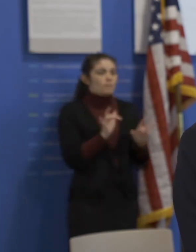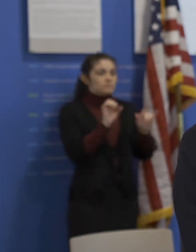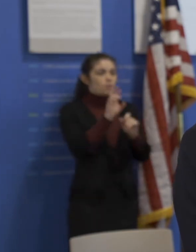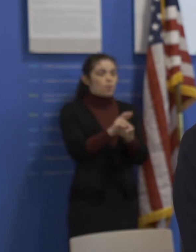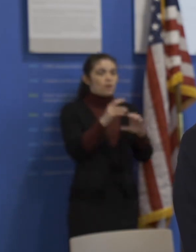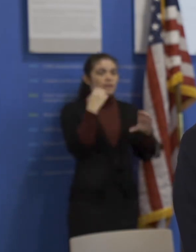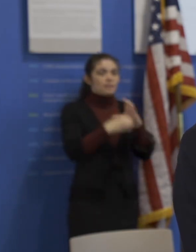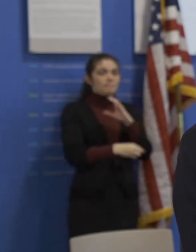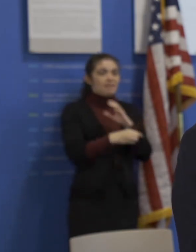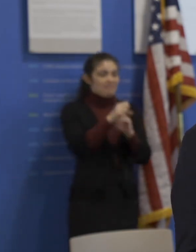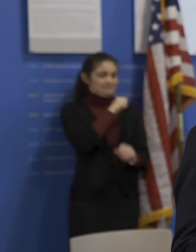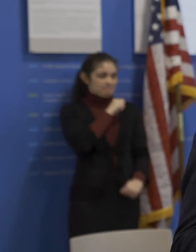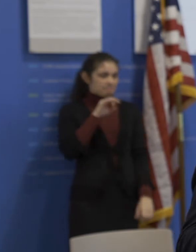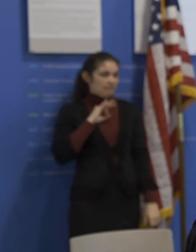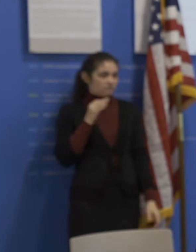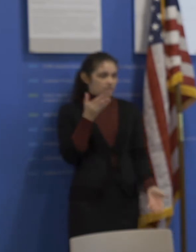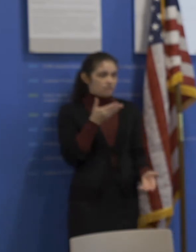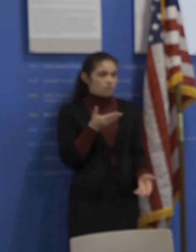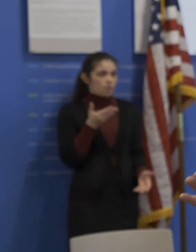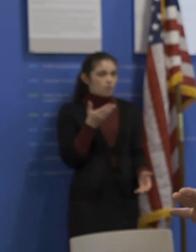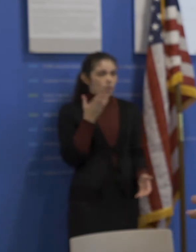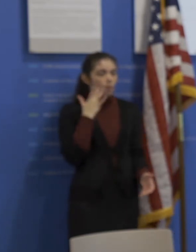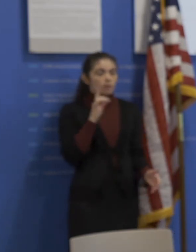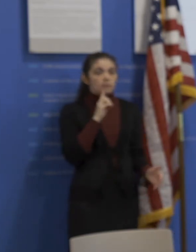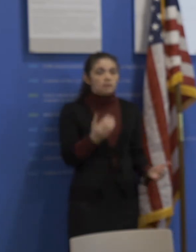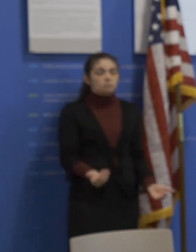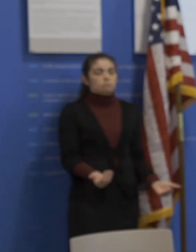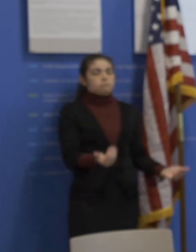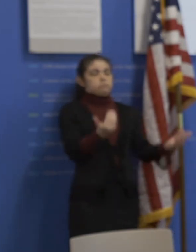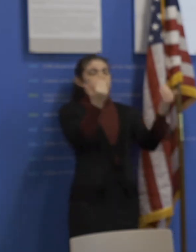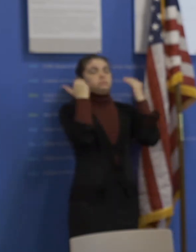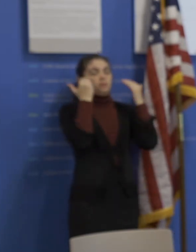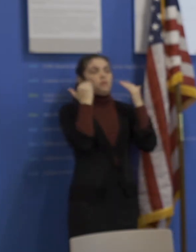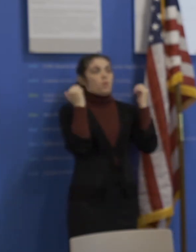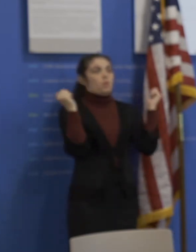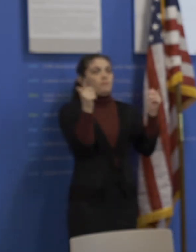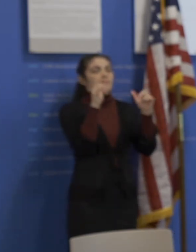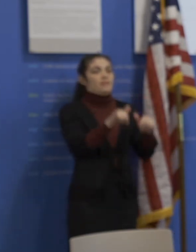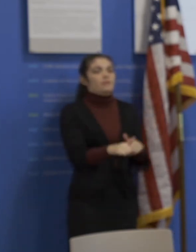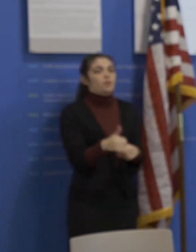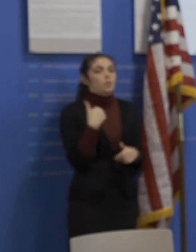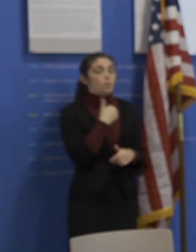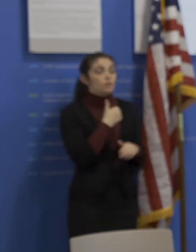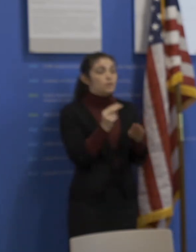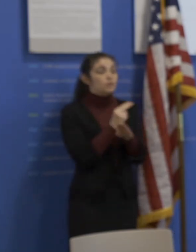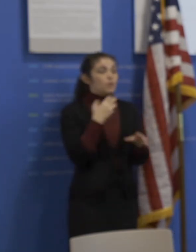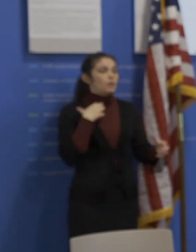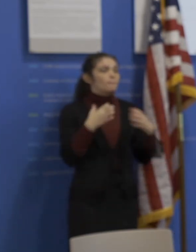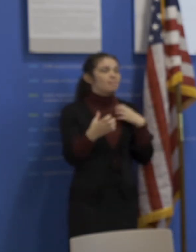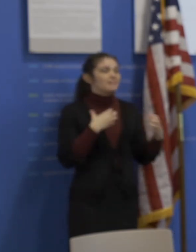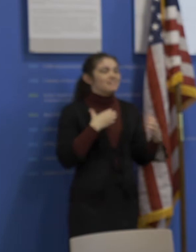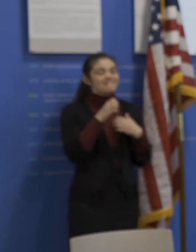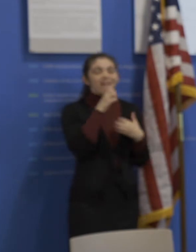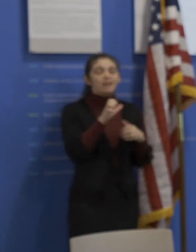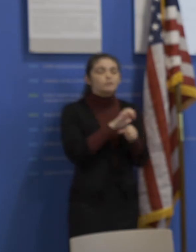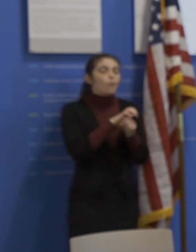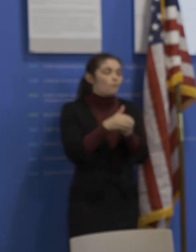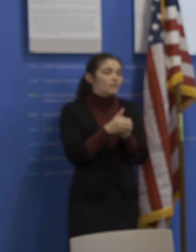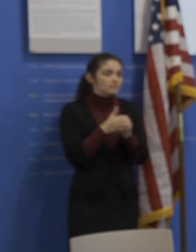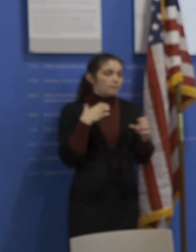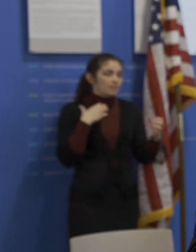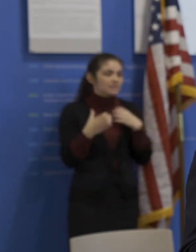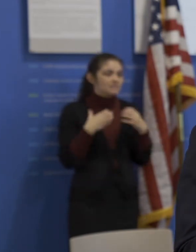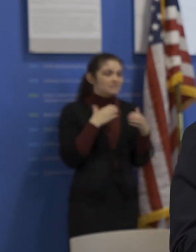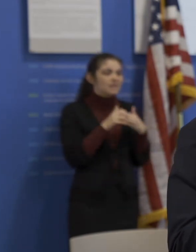emailing a member of our staff. They are being overwhelmed through those pathways. We use that for complaints that are not related to COVID. So